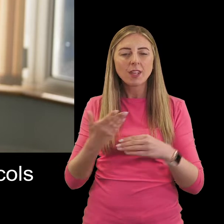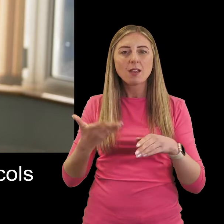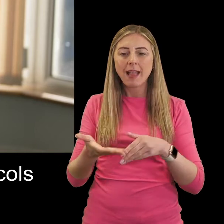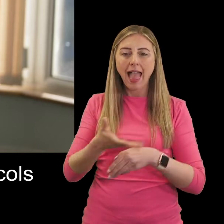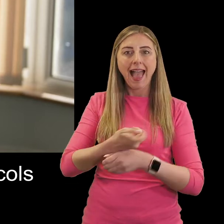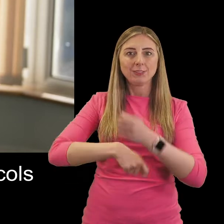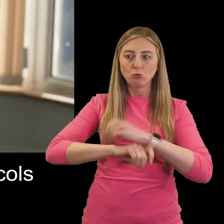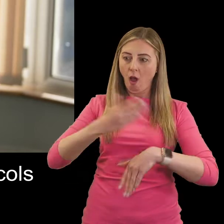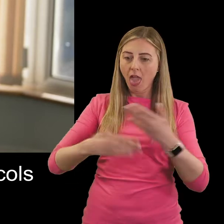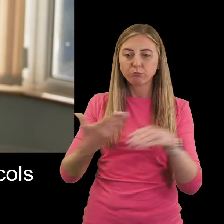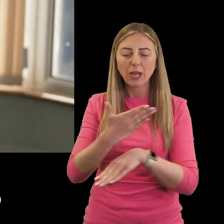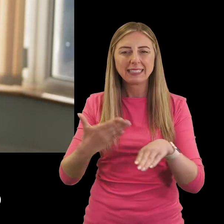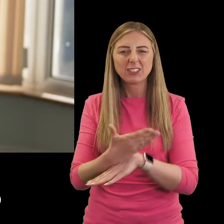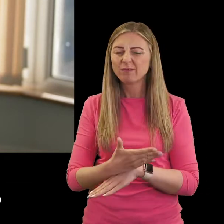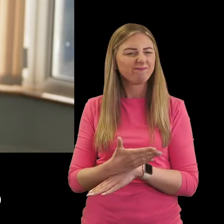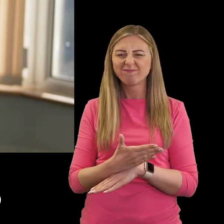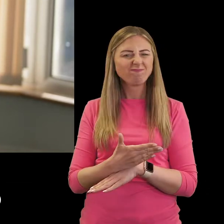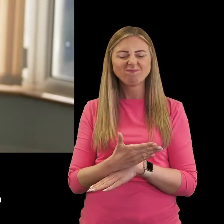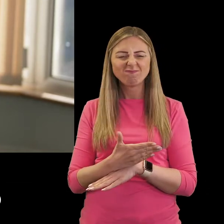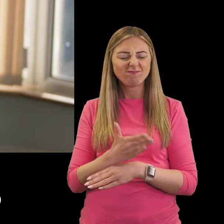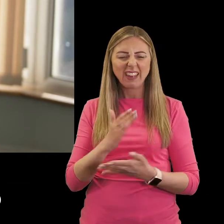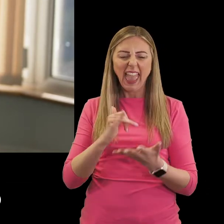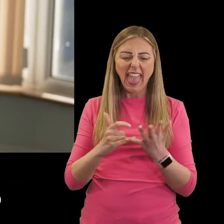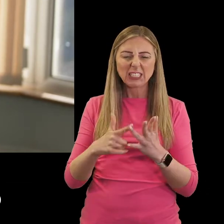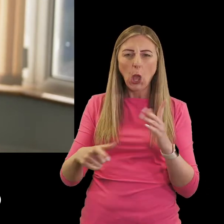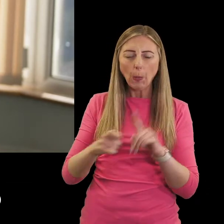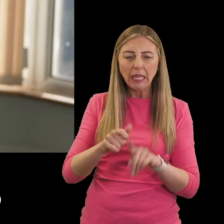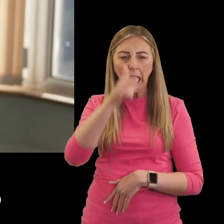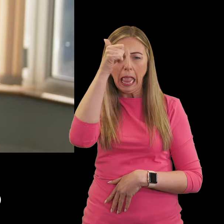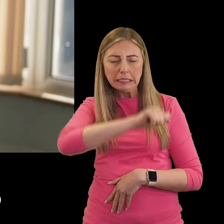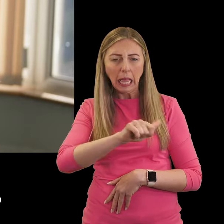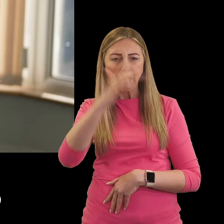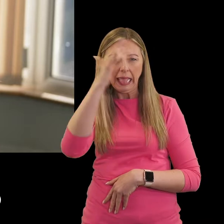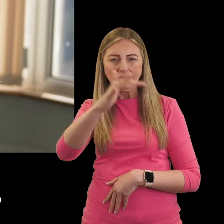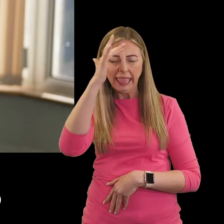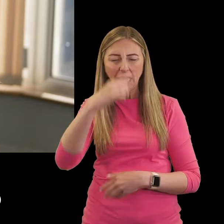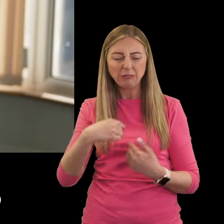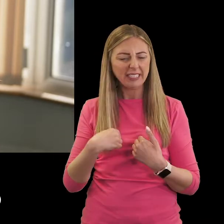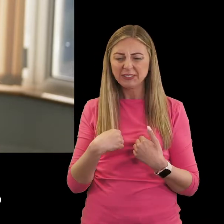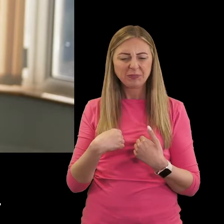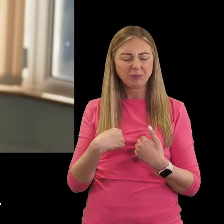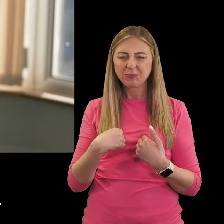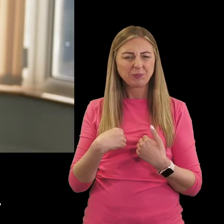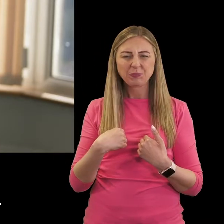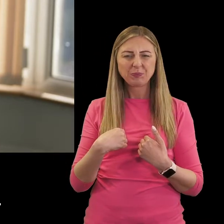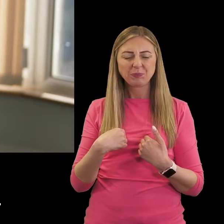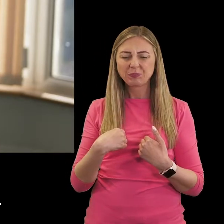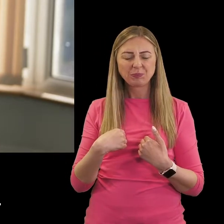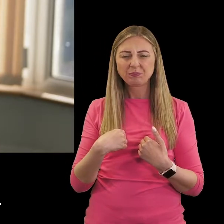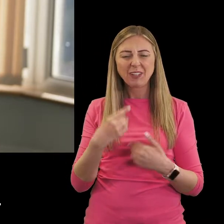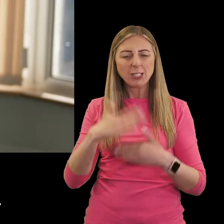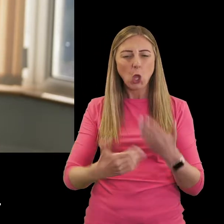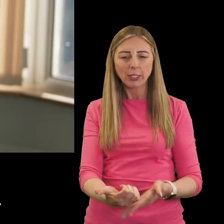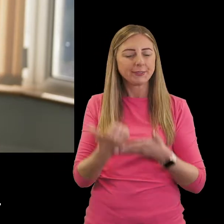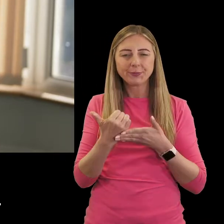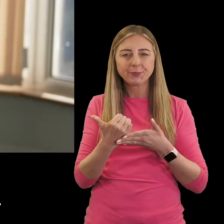was all very SOPs and academic and theory, and I didn't even get to look at the job I was supposed to do for